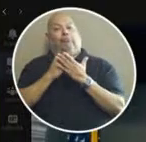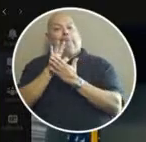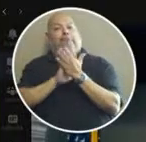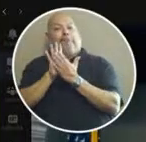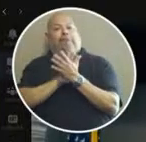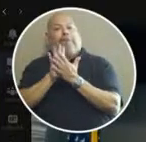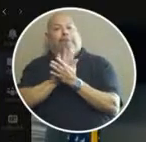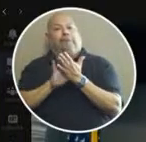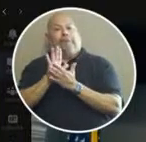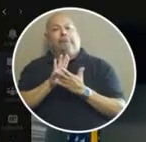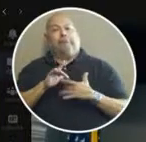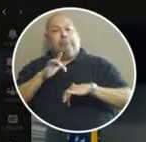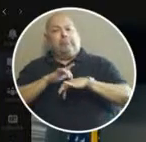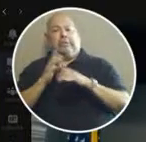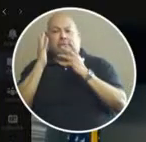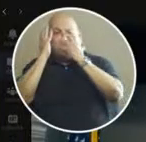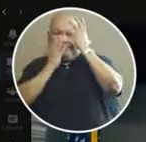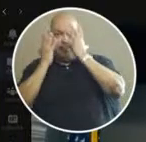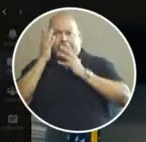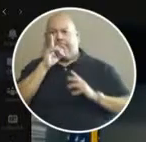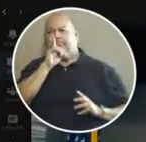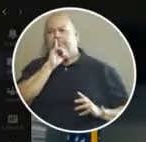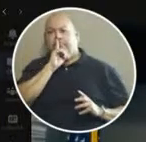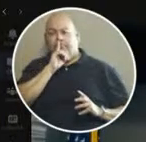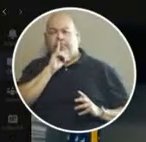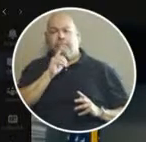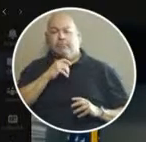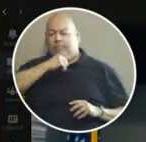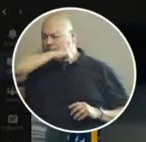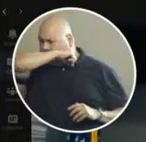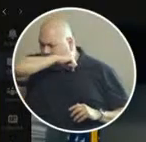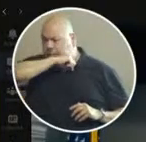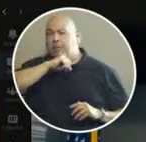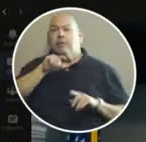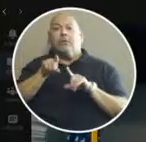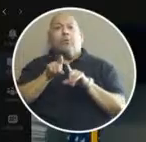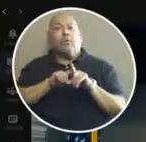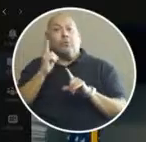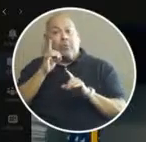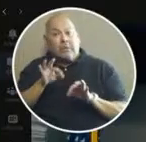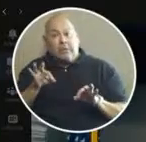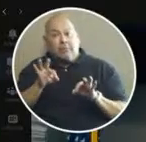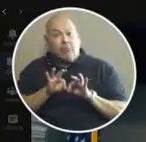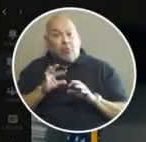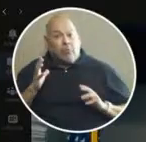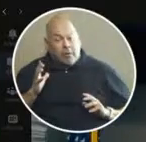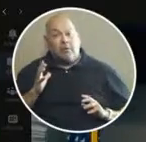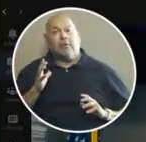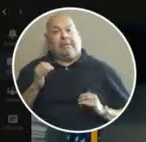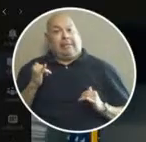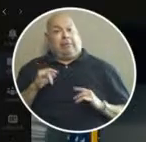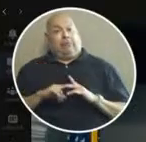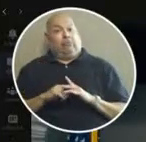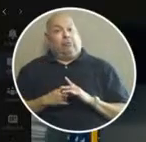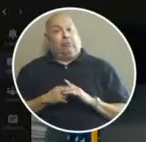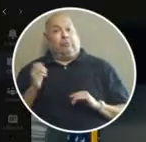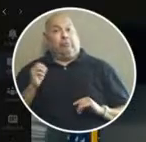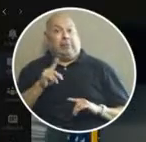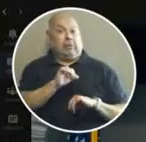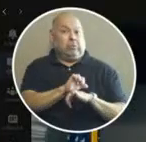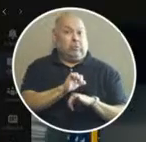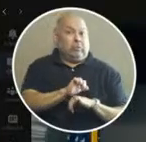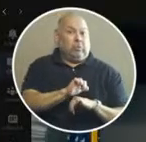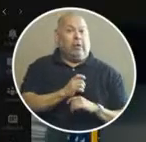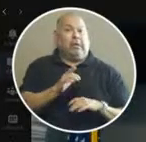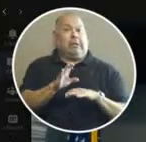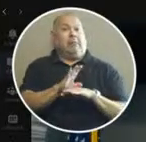washing hands, not touching your face, covering your cough. And also one thing that is going to be very important now that we're starting to go back to work,